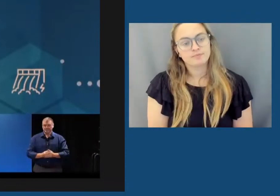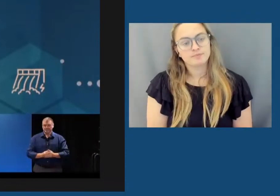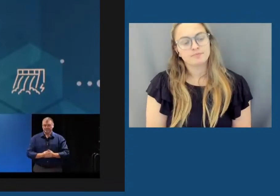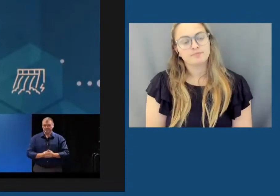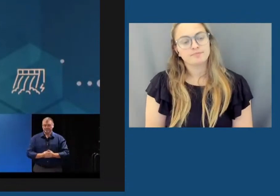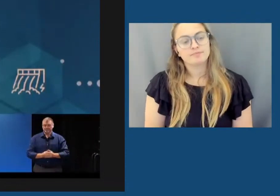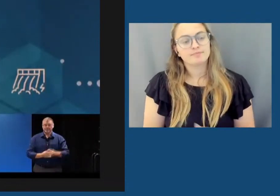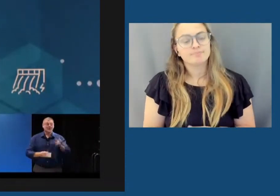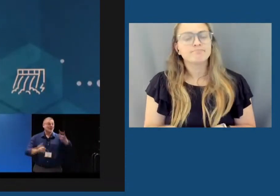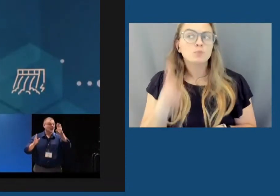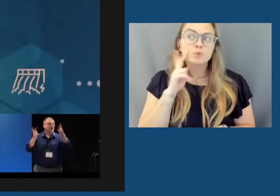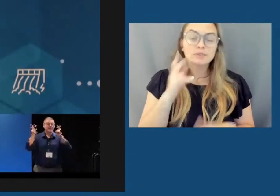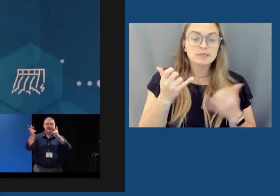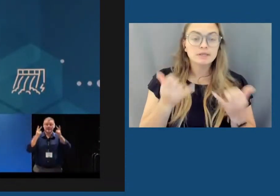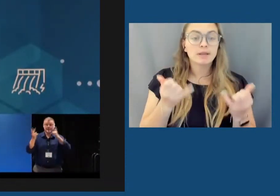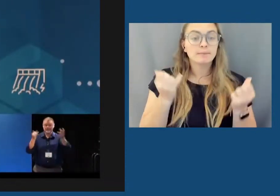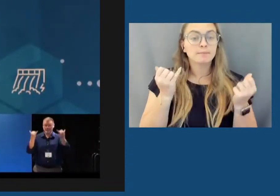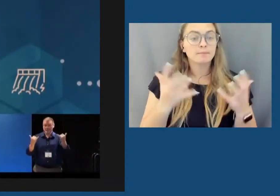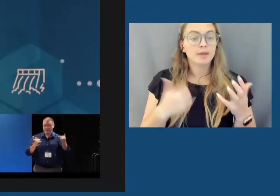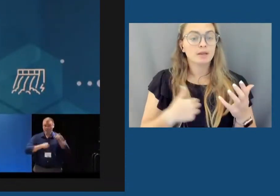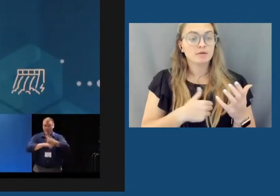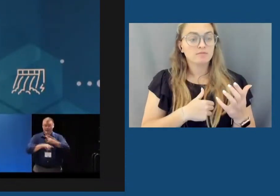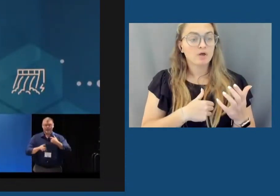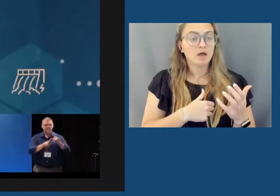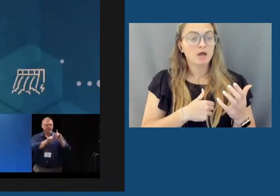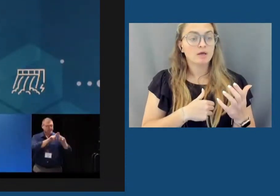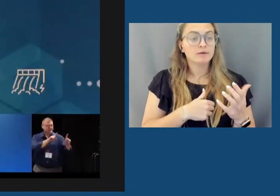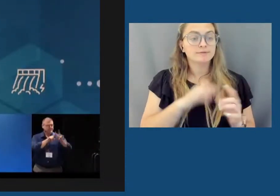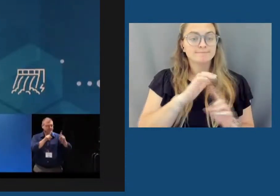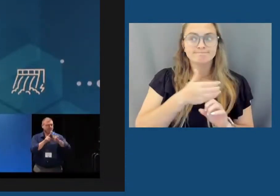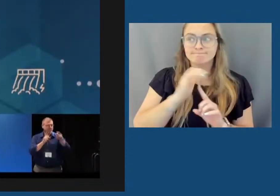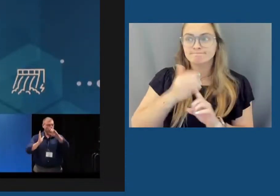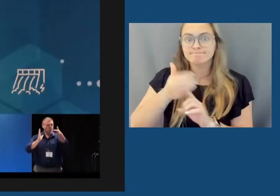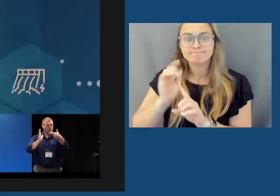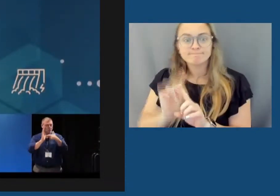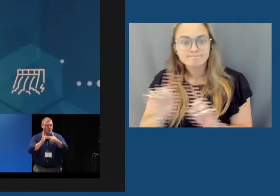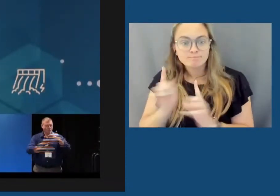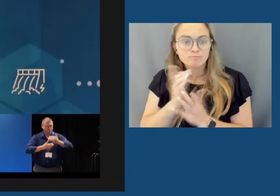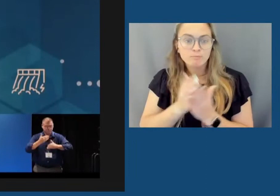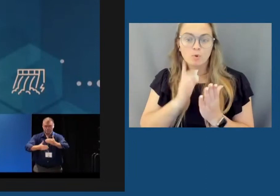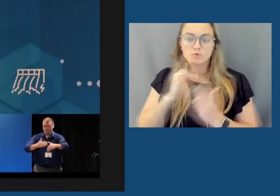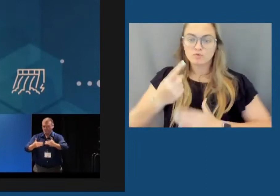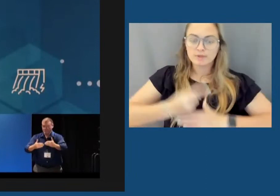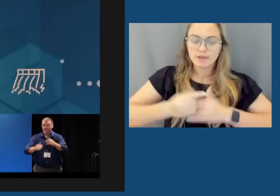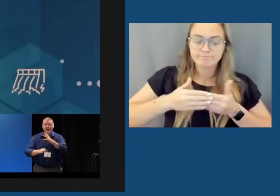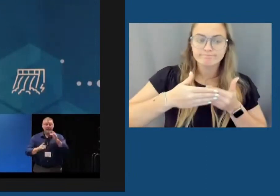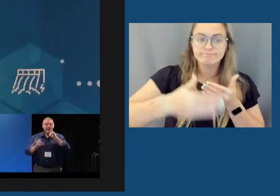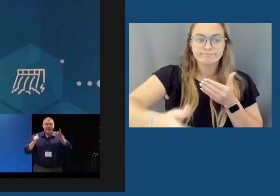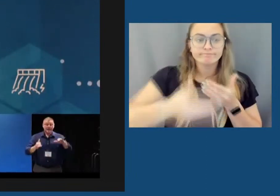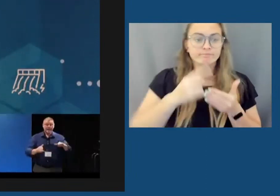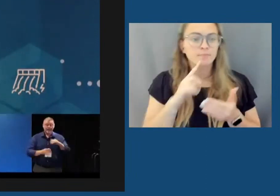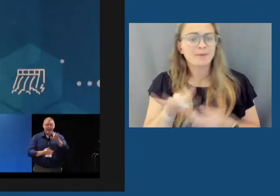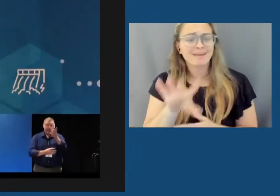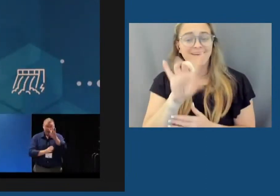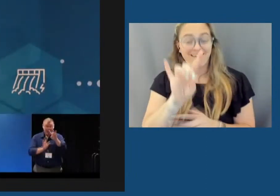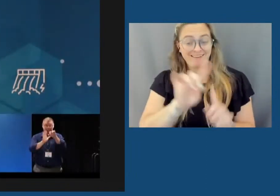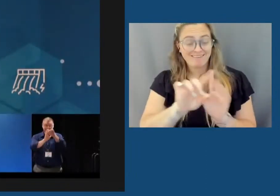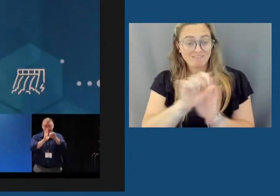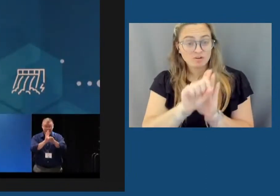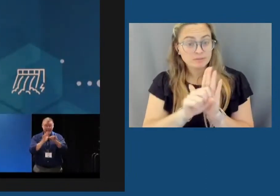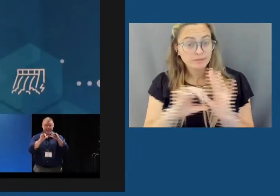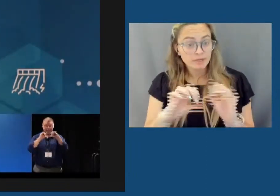You'll see today many of us acting in various capacities as the day proceeds. And the fact that 8 state agencies